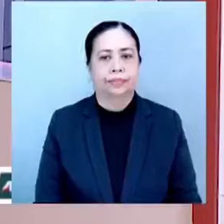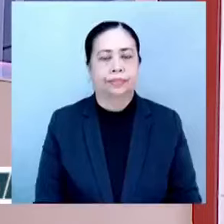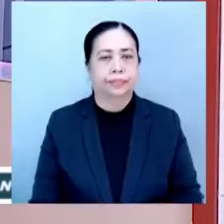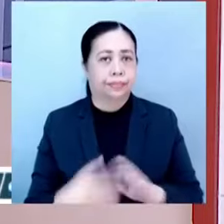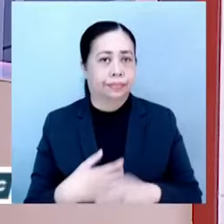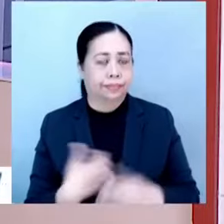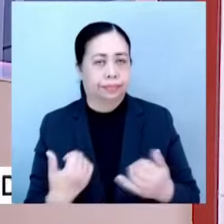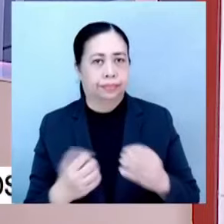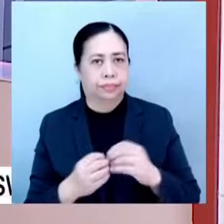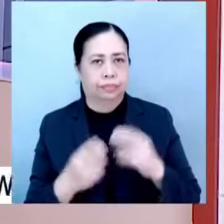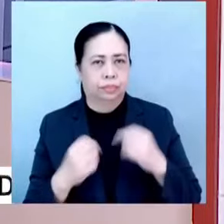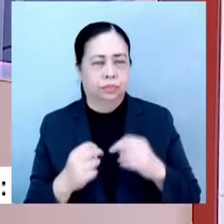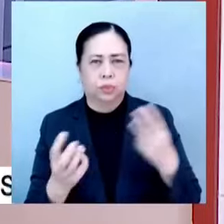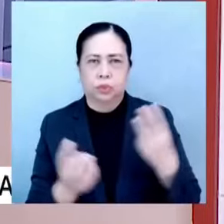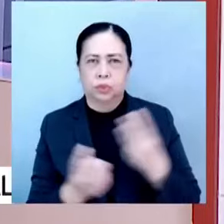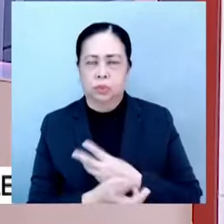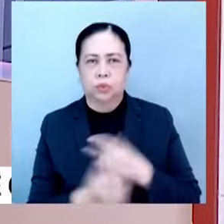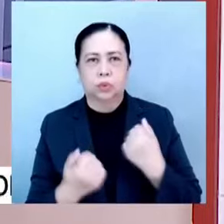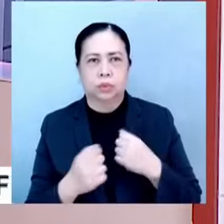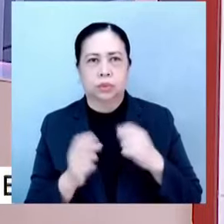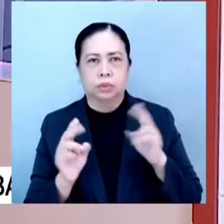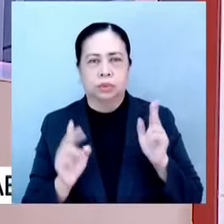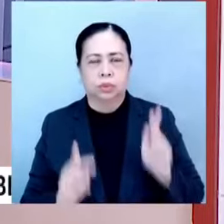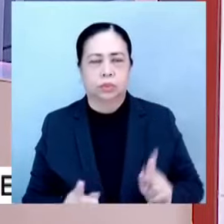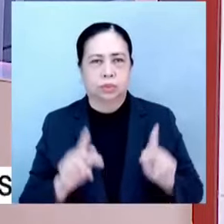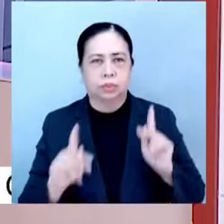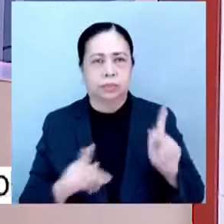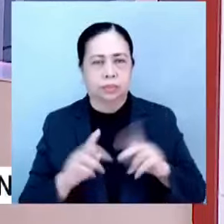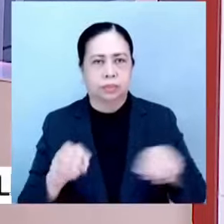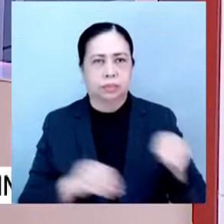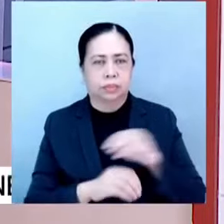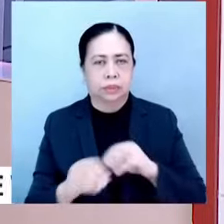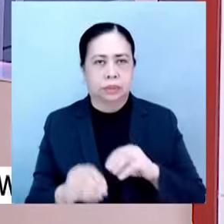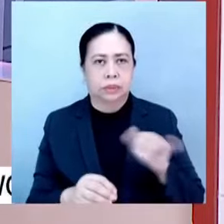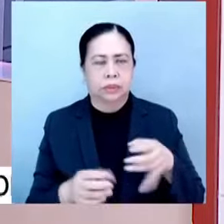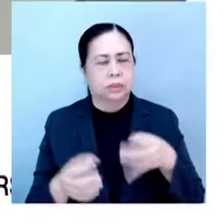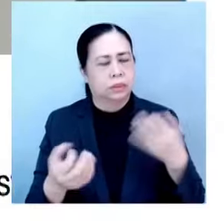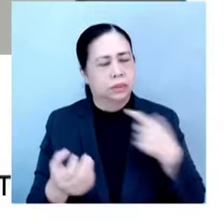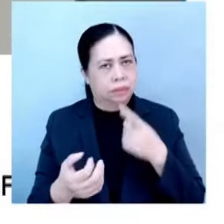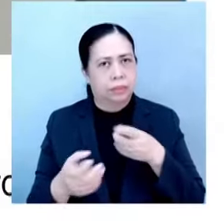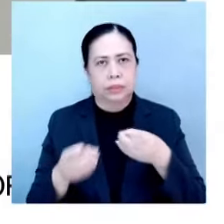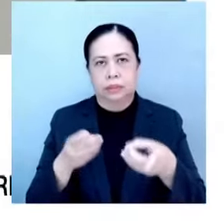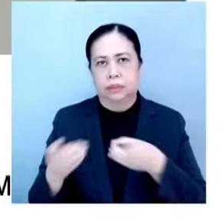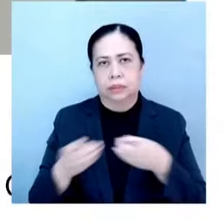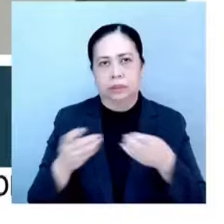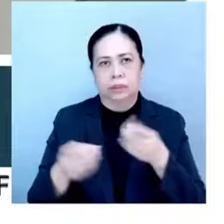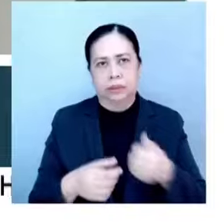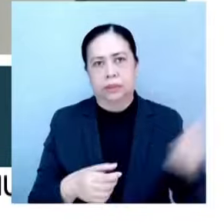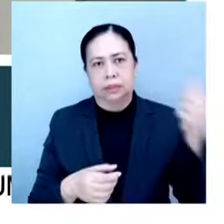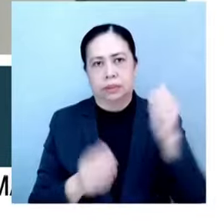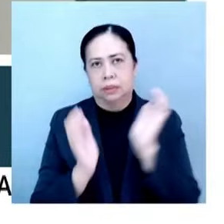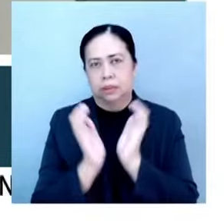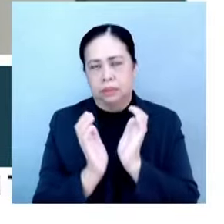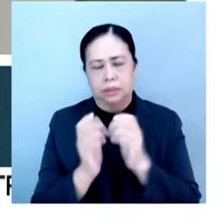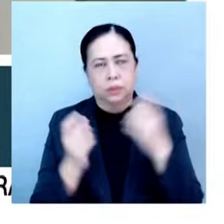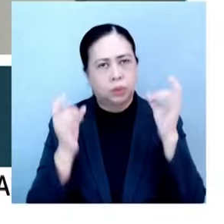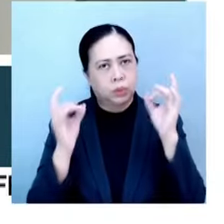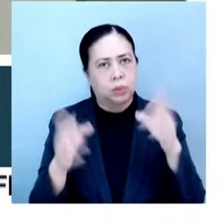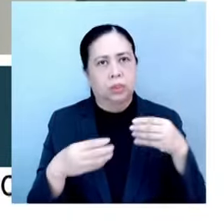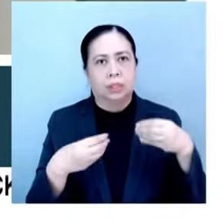The worst form of human trafficking, that's how the DSWD Secretary Rex Gachalian calls the alarming sale of